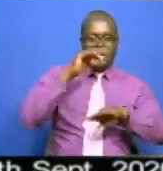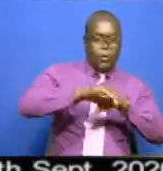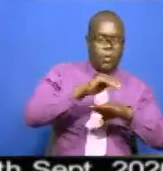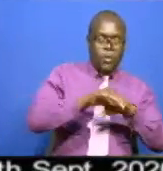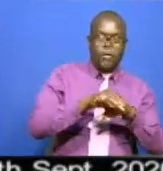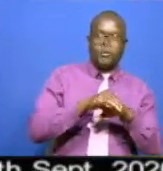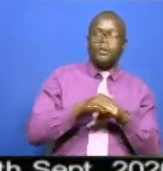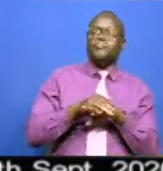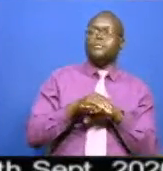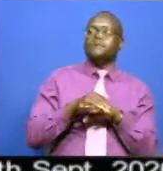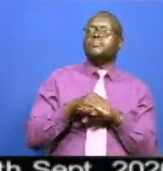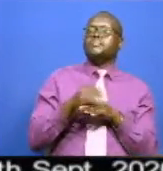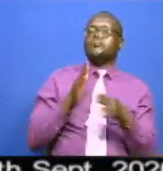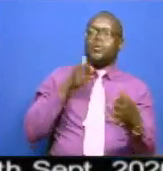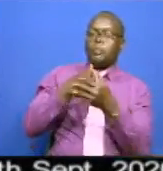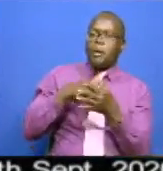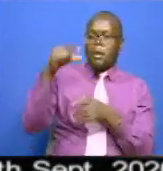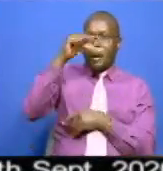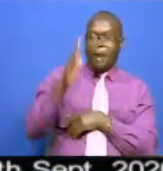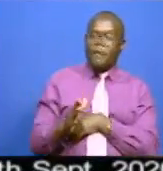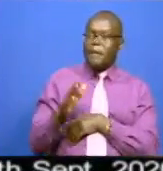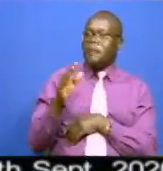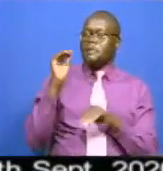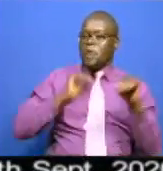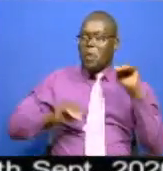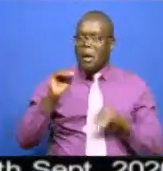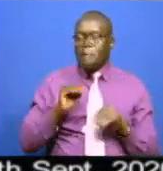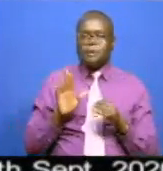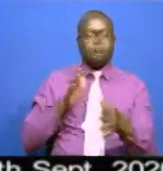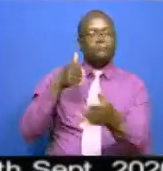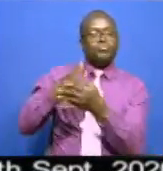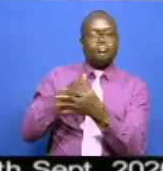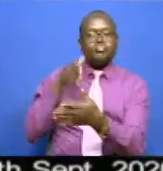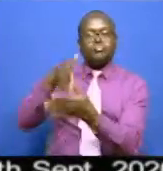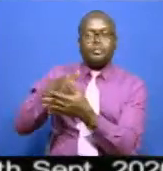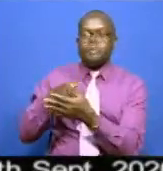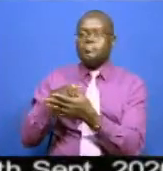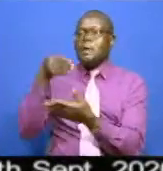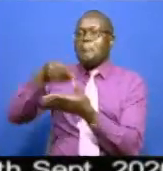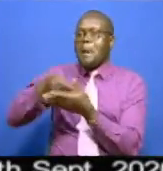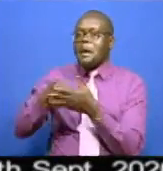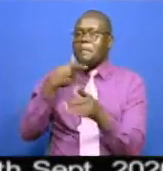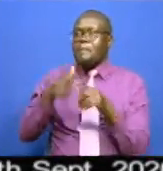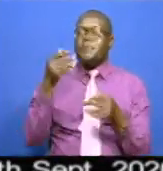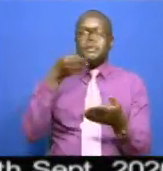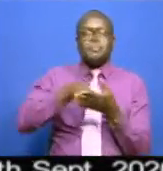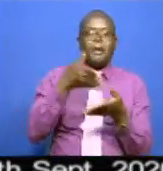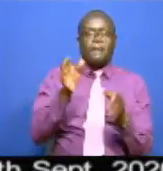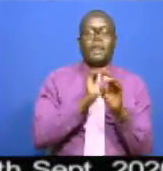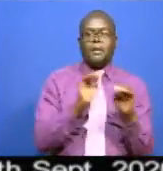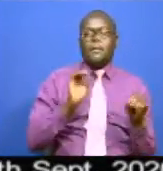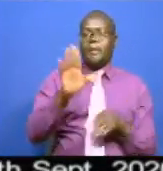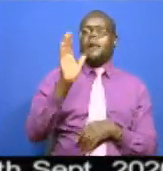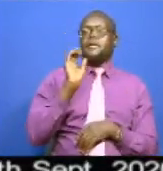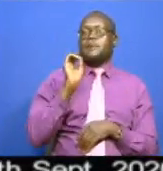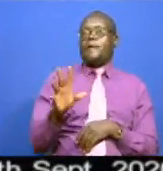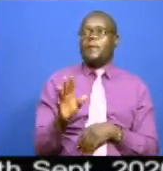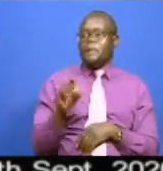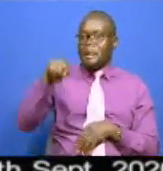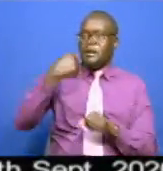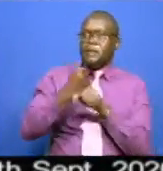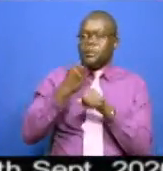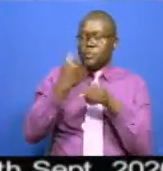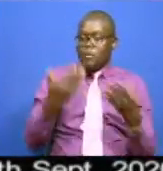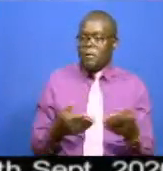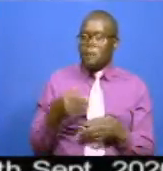deny governors that are actually corrupt and misusing money for counties. But the money is not theirs. What we need to do is